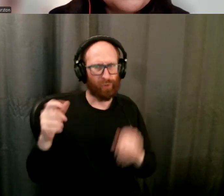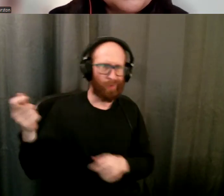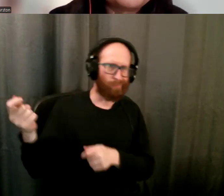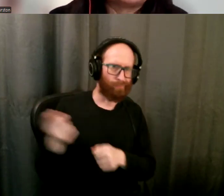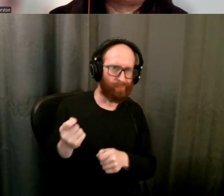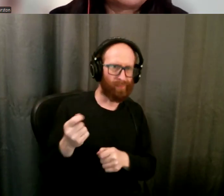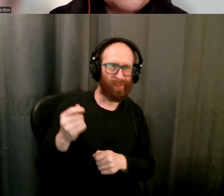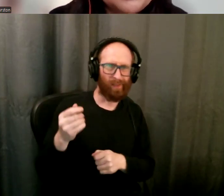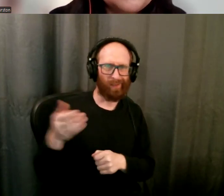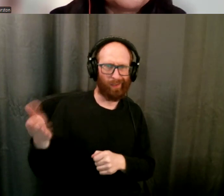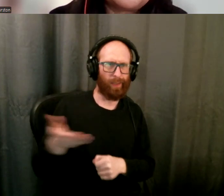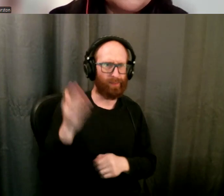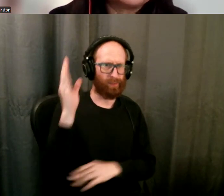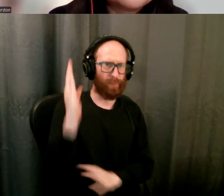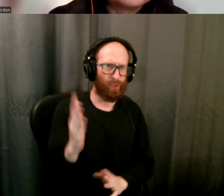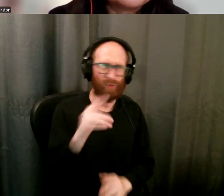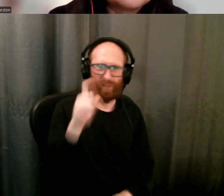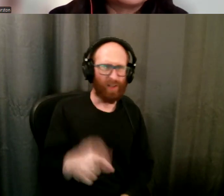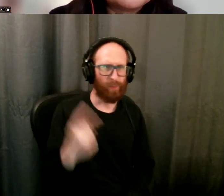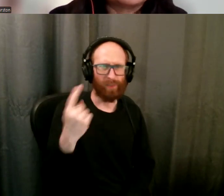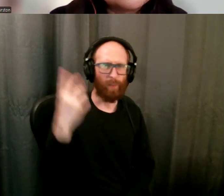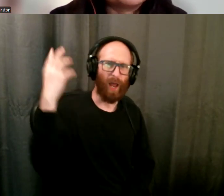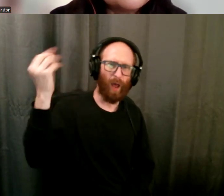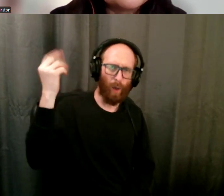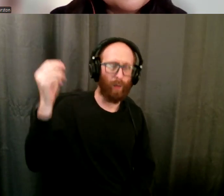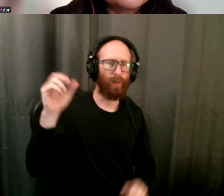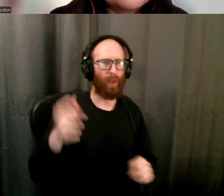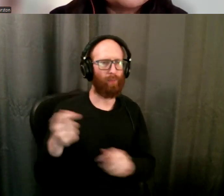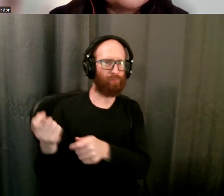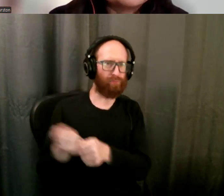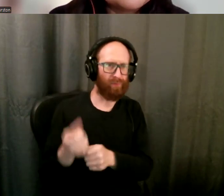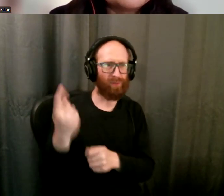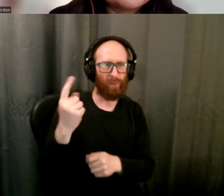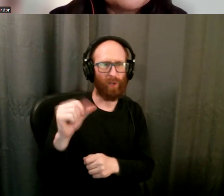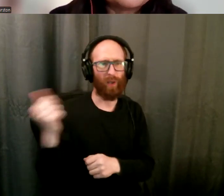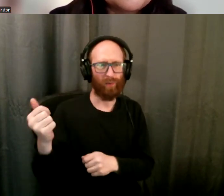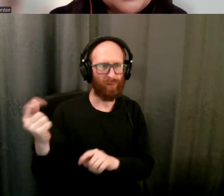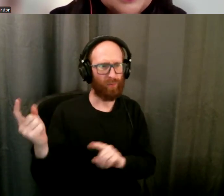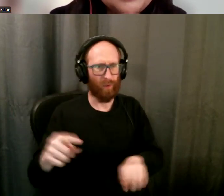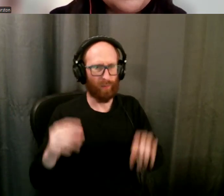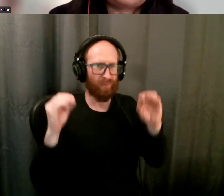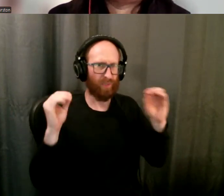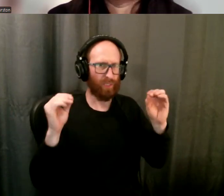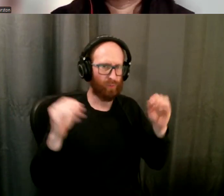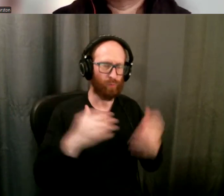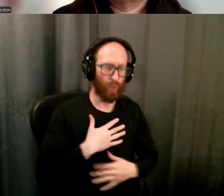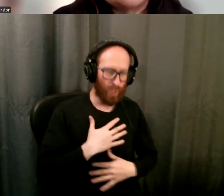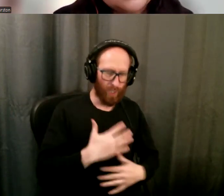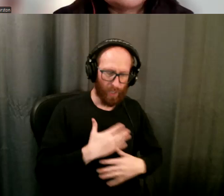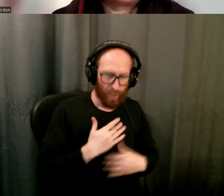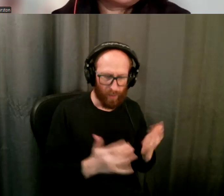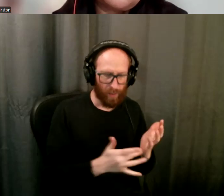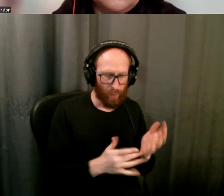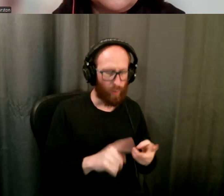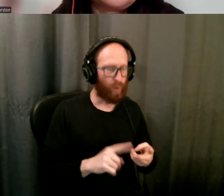an outsider. They can get somebody else to come in and teach a breathing technique or a relaxing technique. But